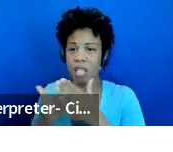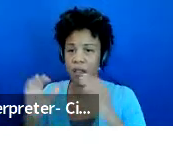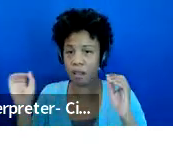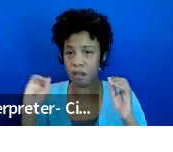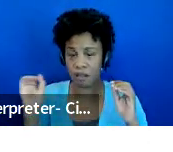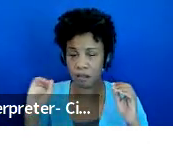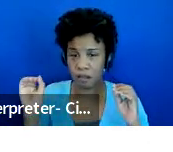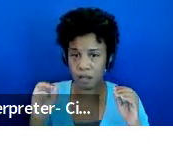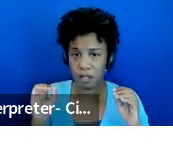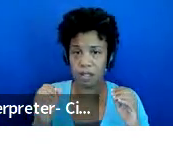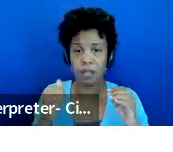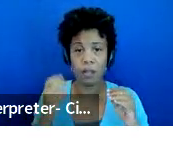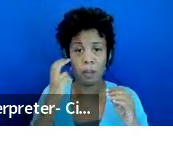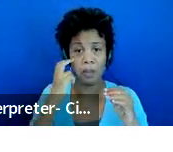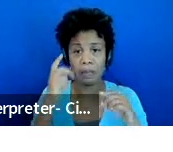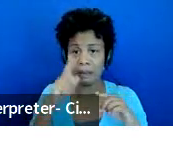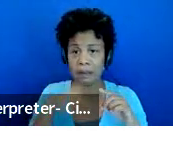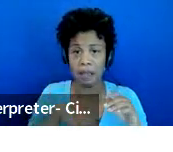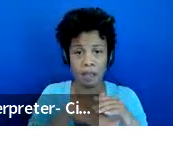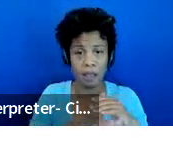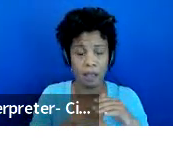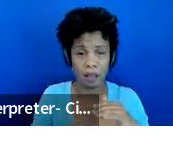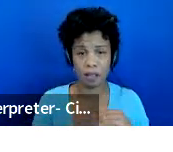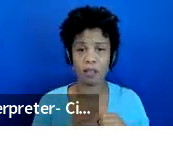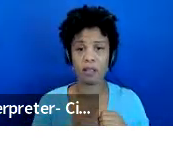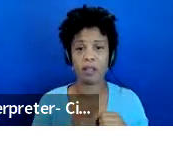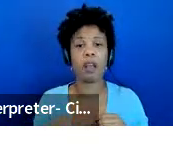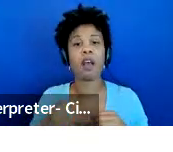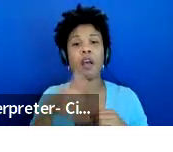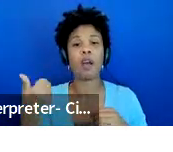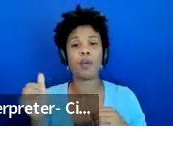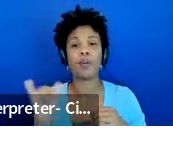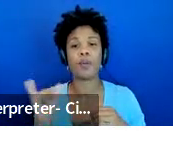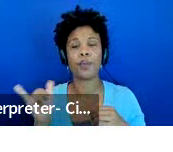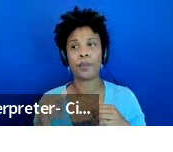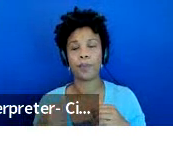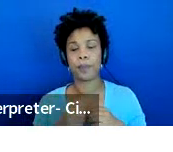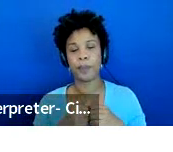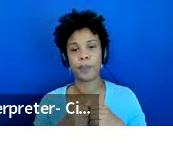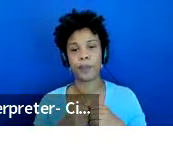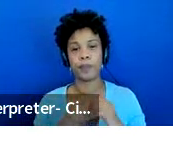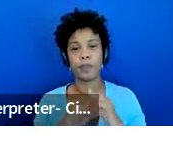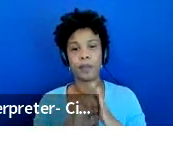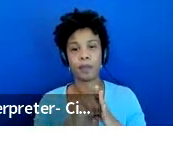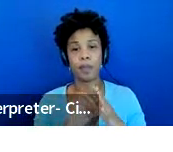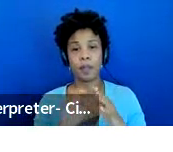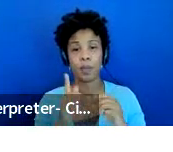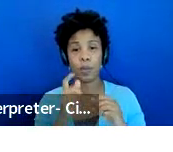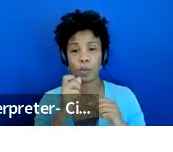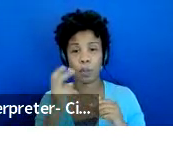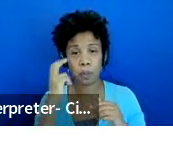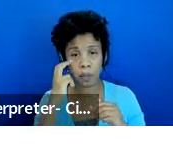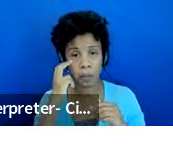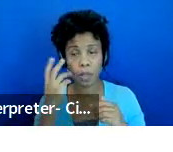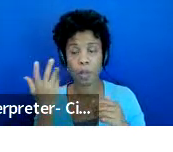sensory disabilities were affected in several ways. So one, blind persons or persons with visual